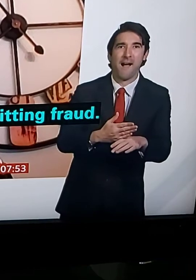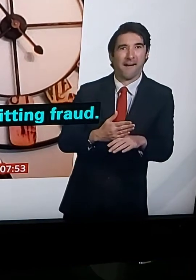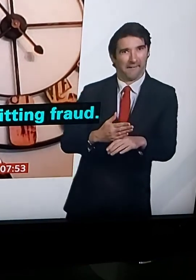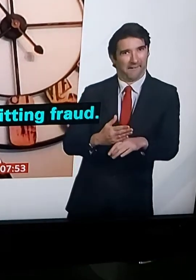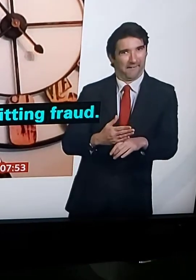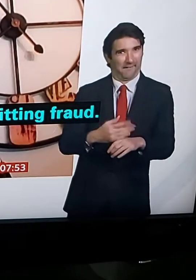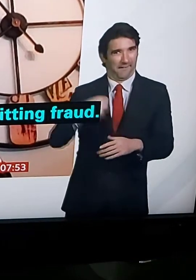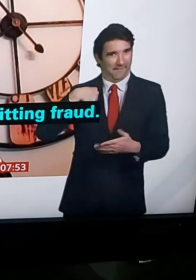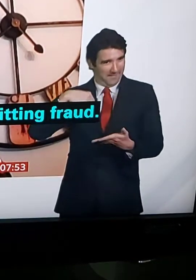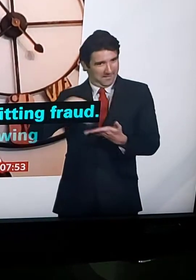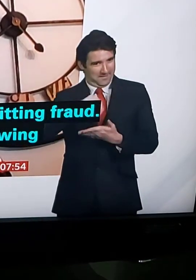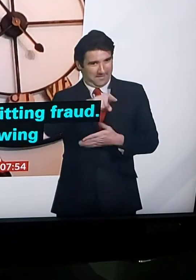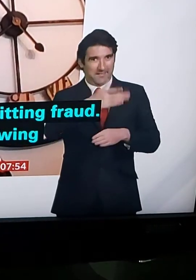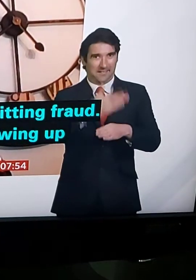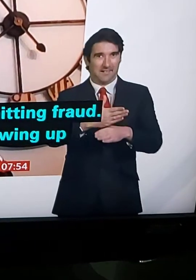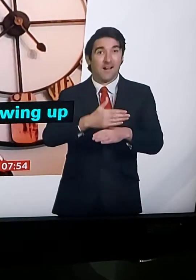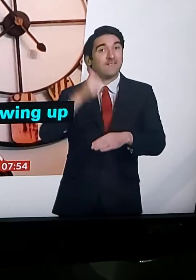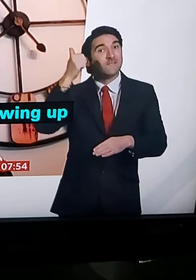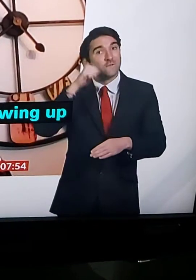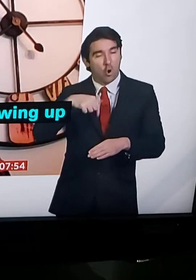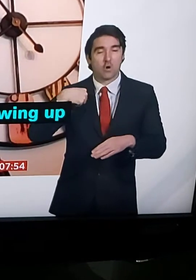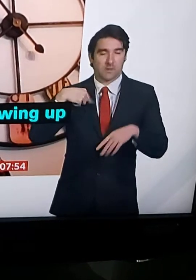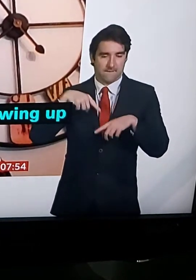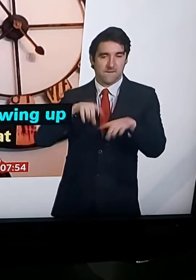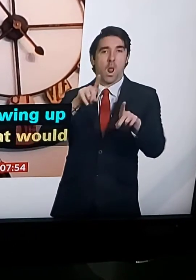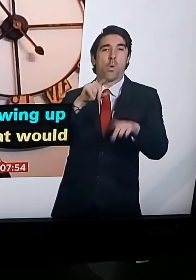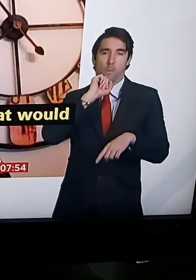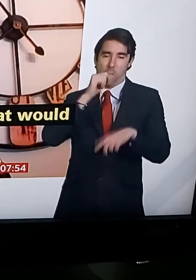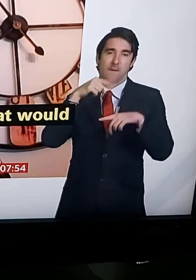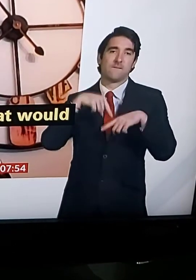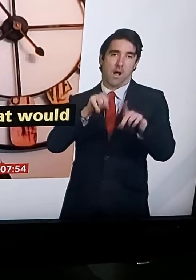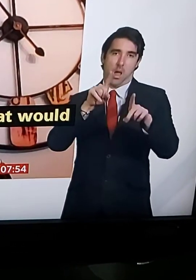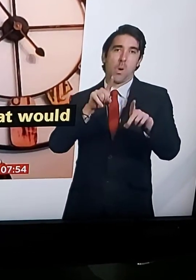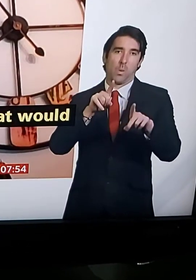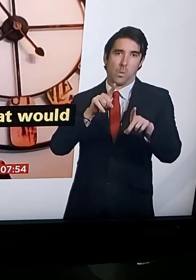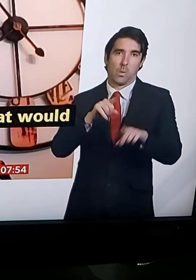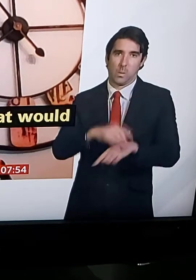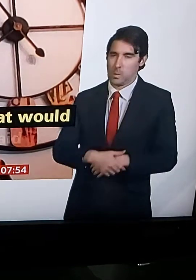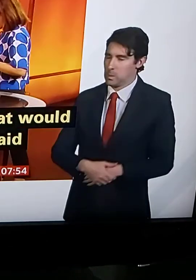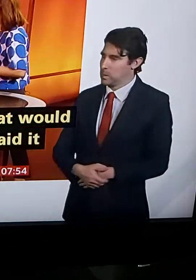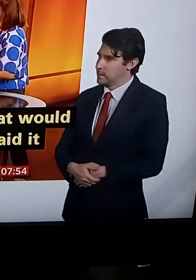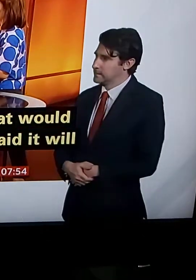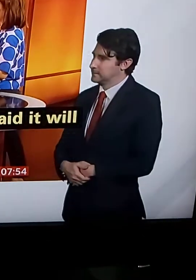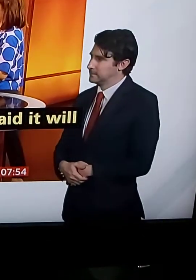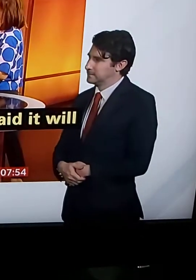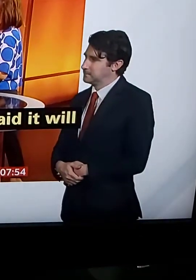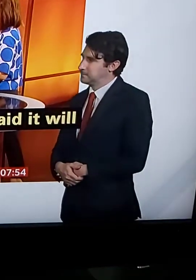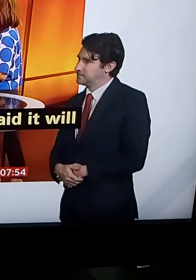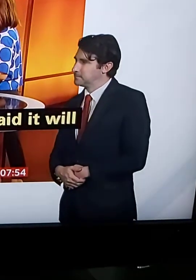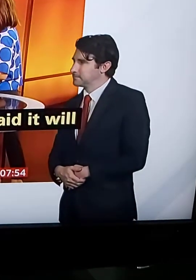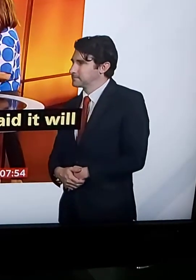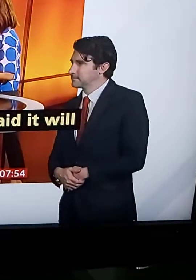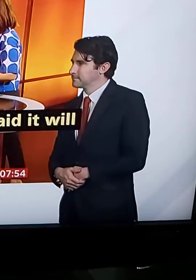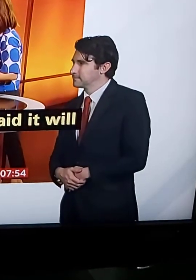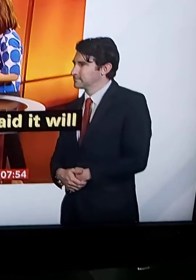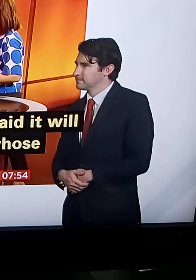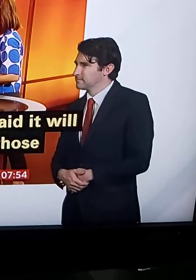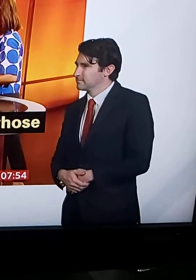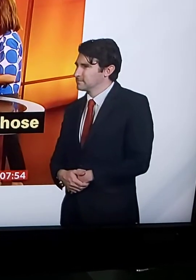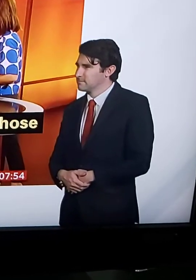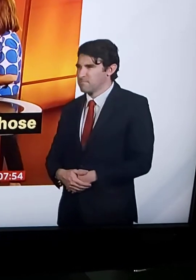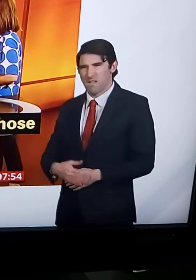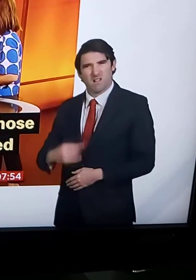reports of fraud. What would you say to someone who said it will be too easy for someone whose business hasn't been affected by coronavirus to say that